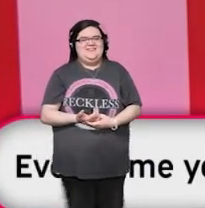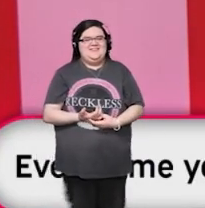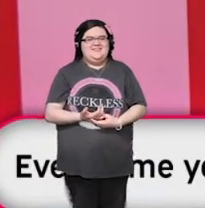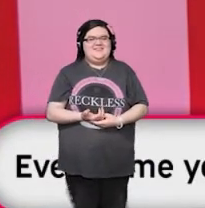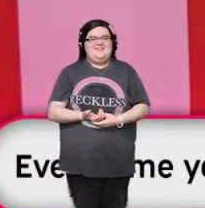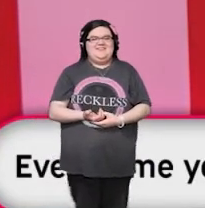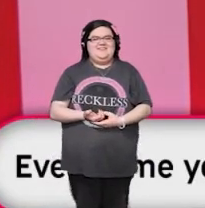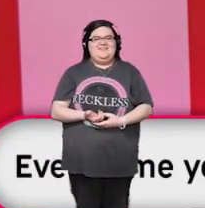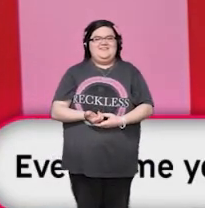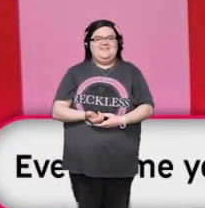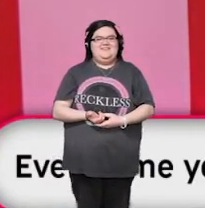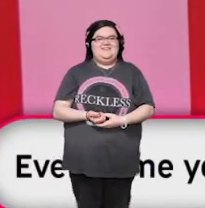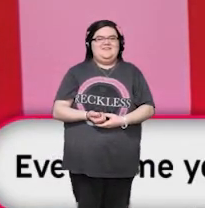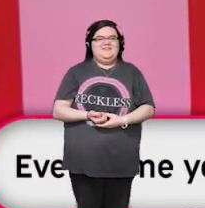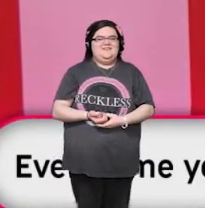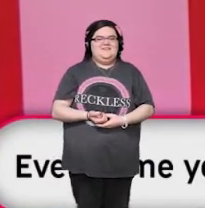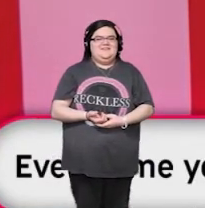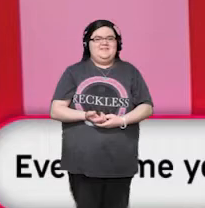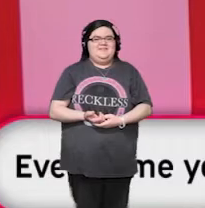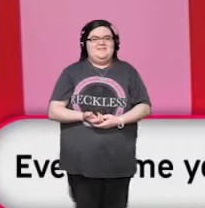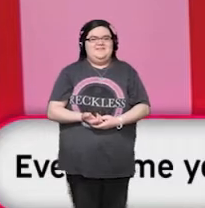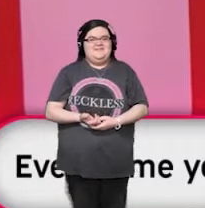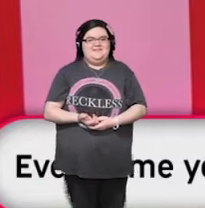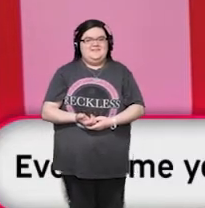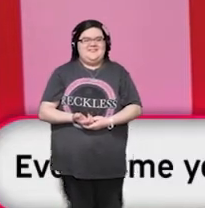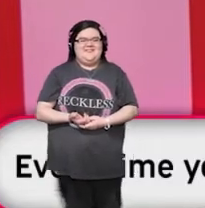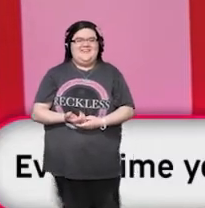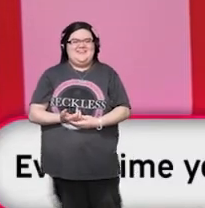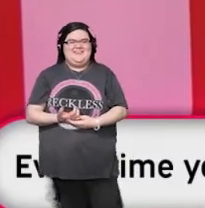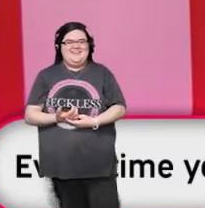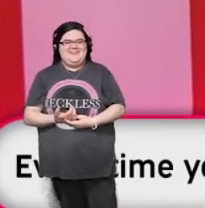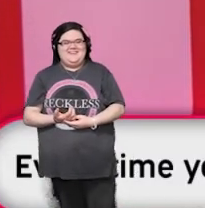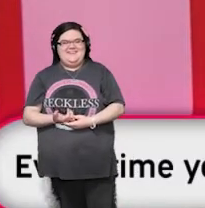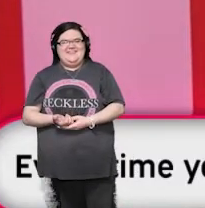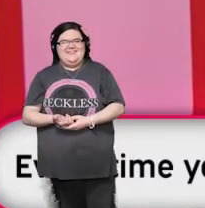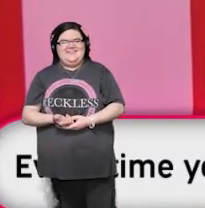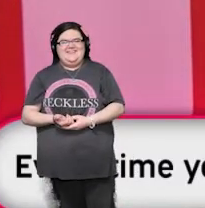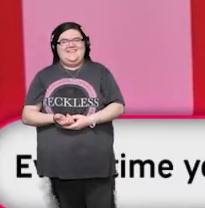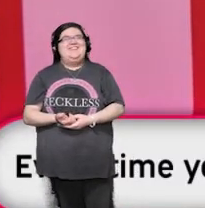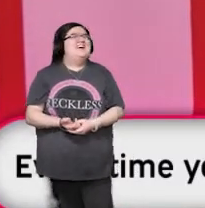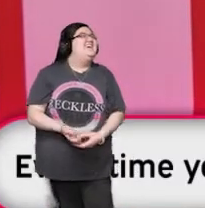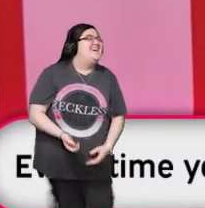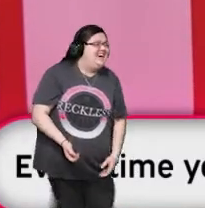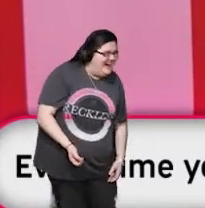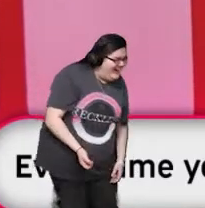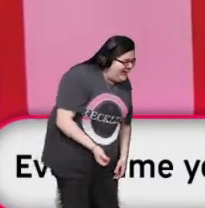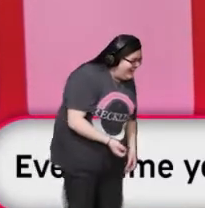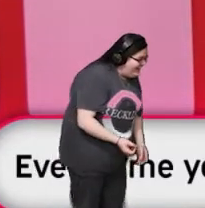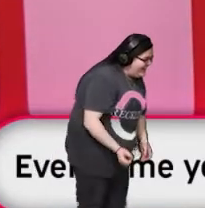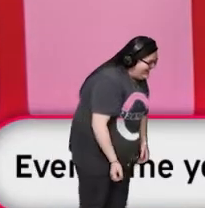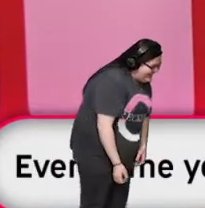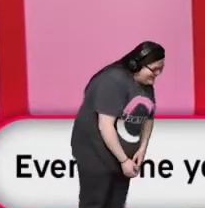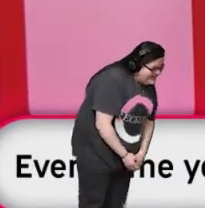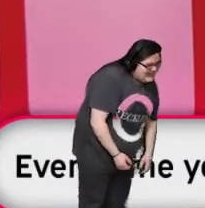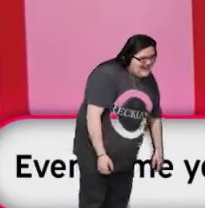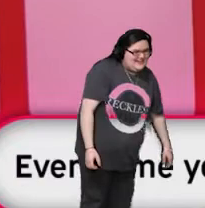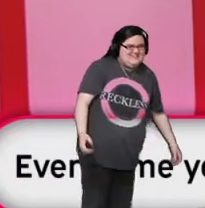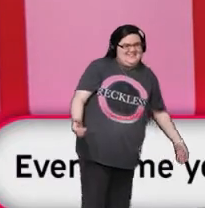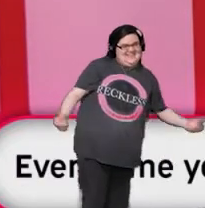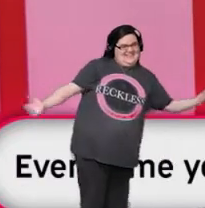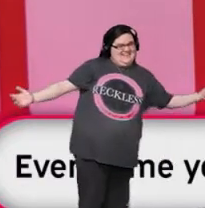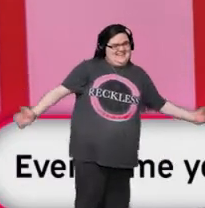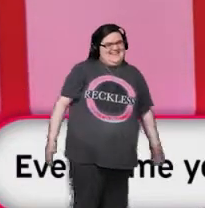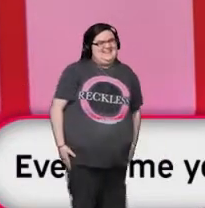you imagine falling in love and knowing that you've killed like hundreds of thousands of people because you fell in love? You're in love, it's fine. I'm not. Oh my. The love is soiled. By